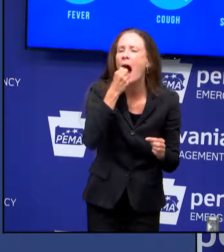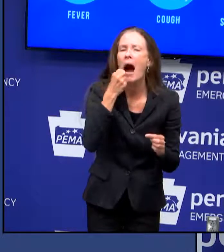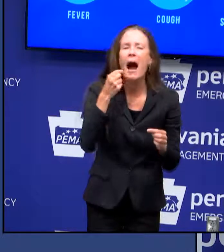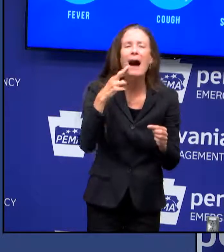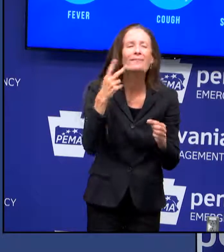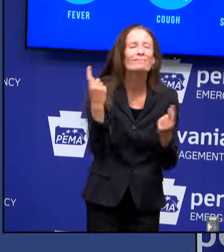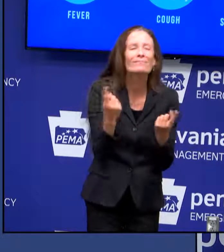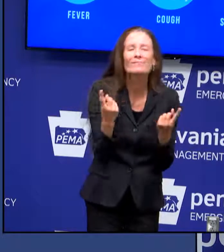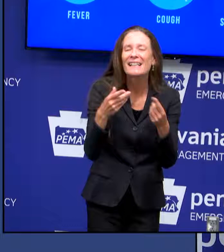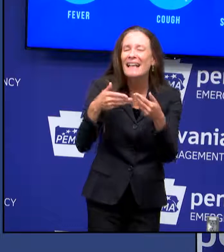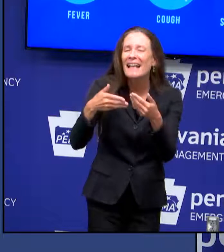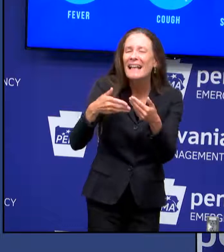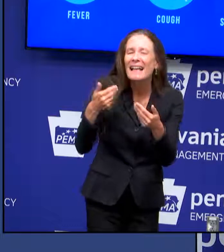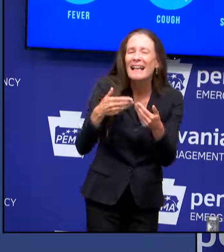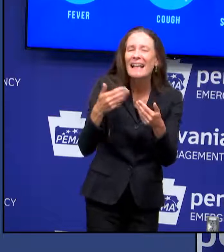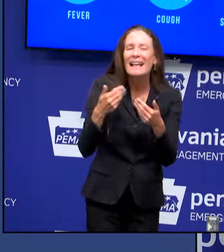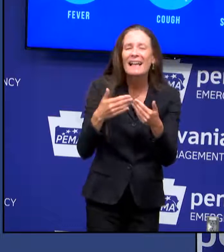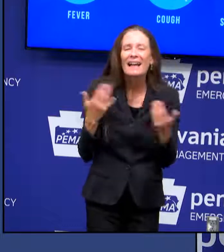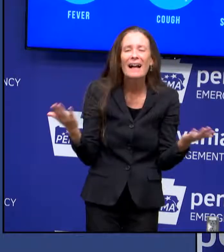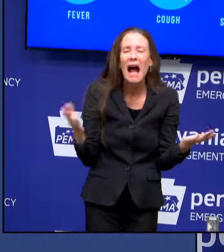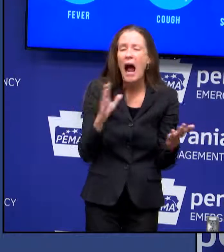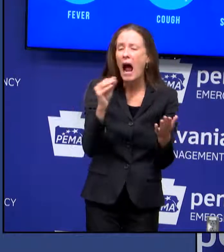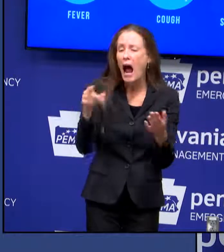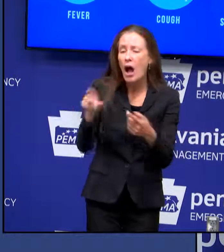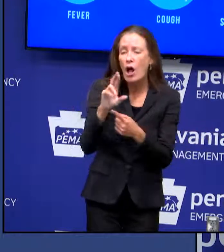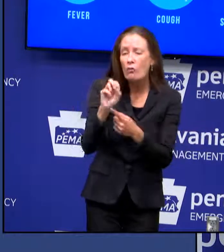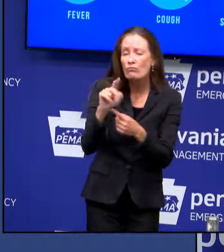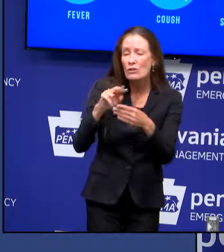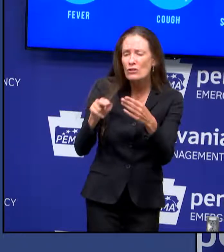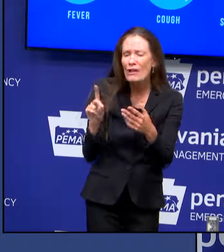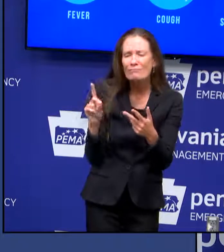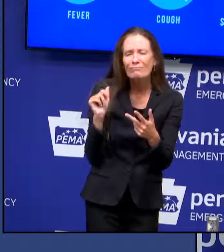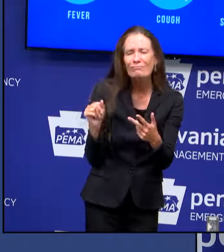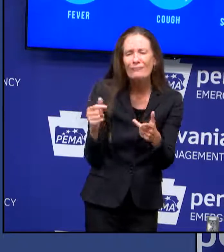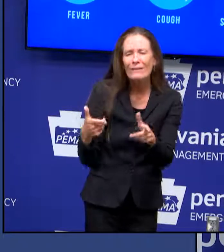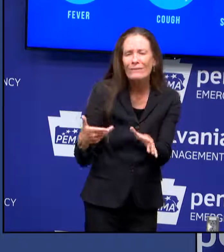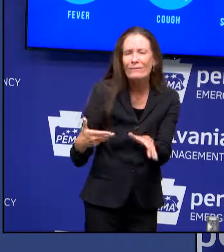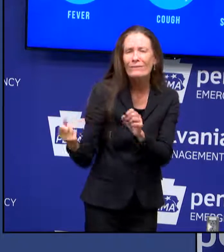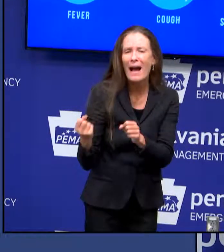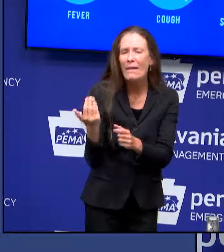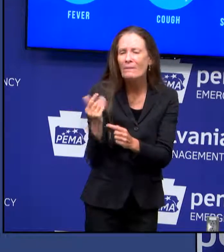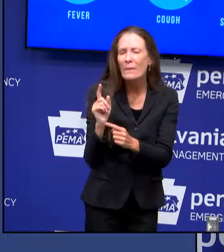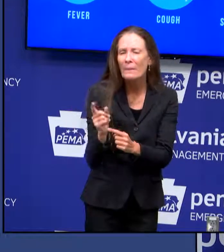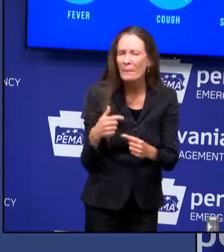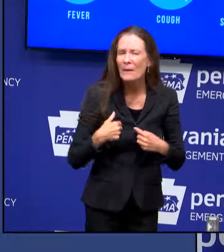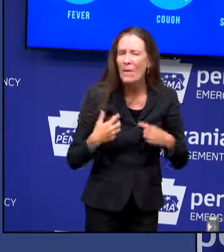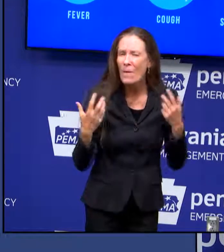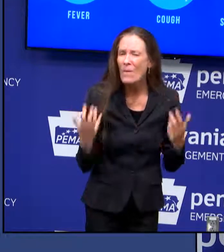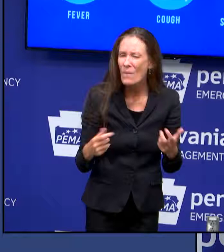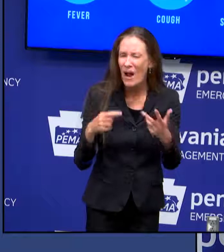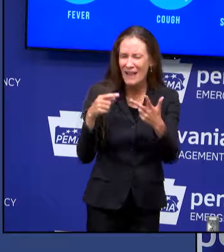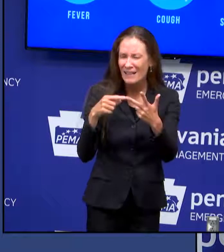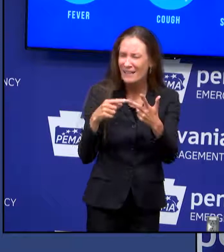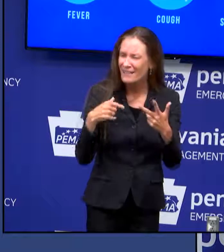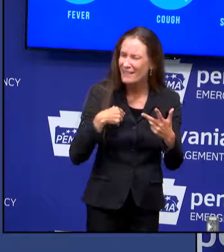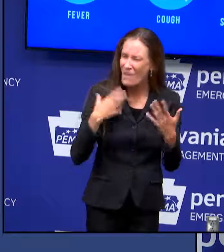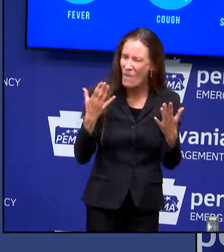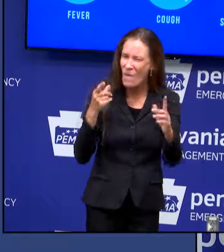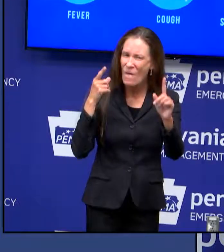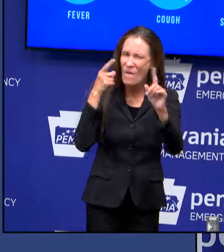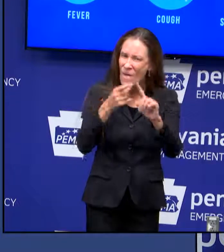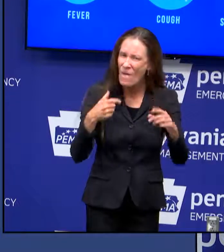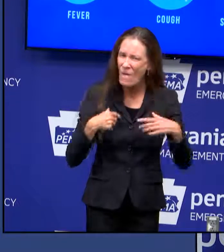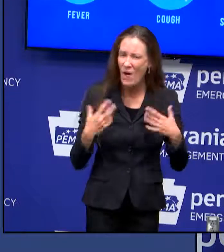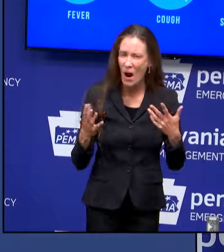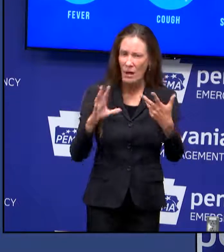we can turn around 15 to 30 minutes. That's the holy grail in terms of testing. So in addition to wanting to do more of what we